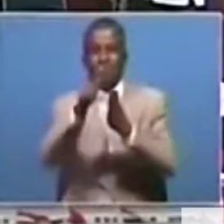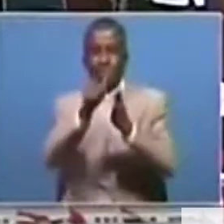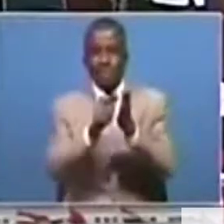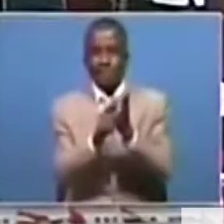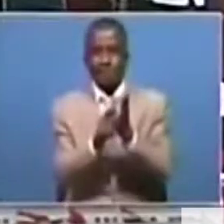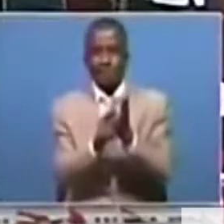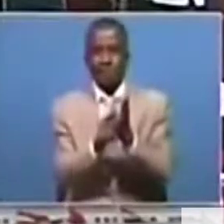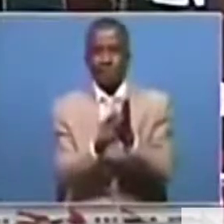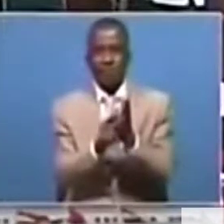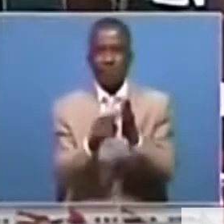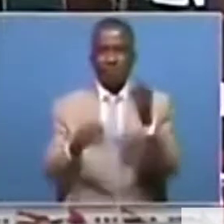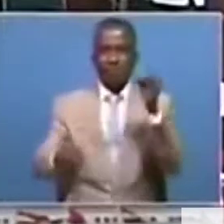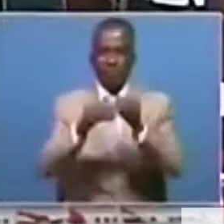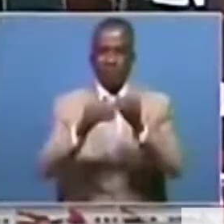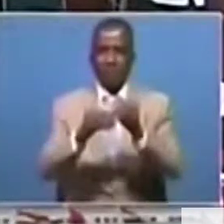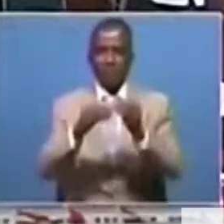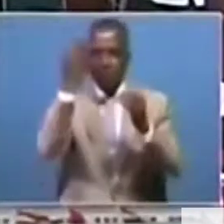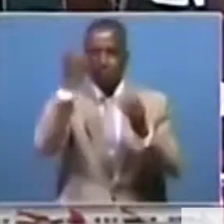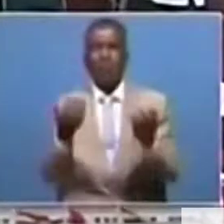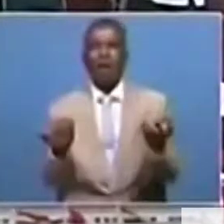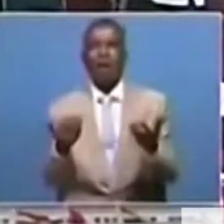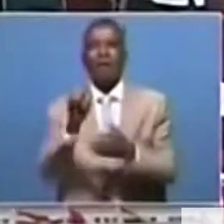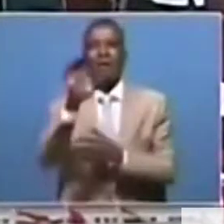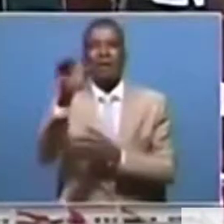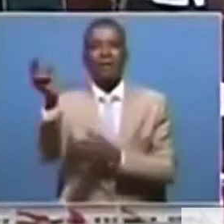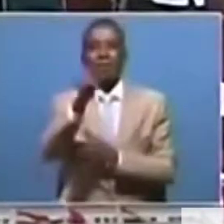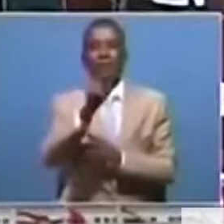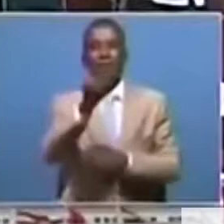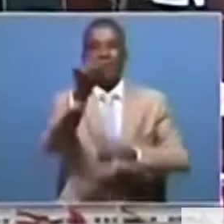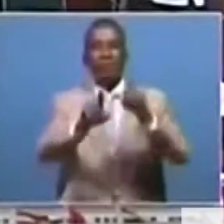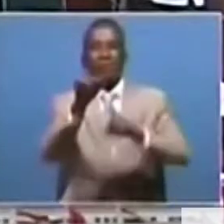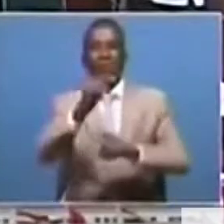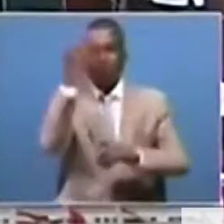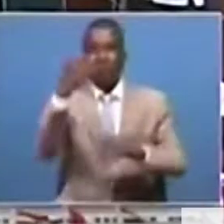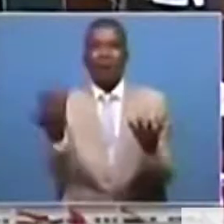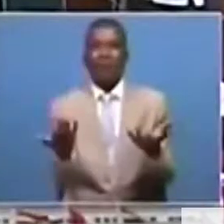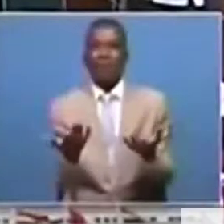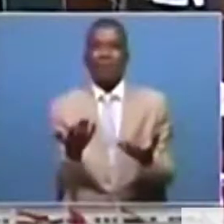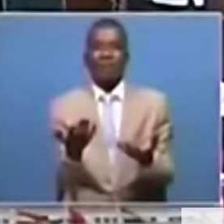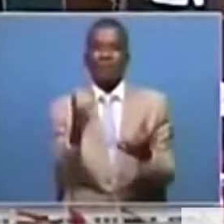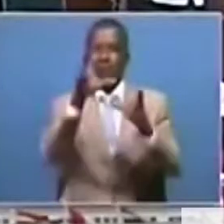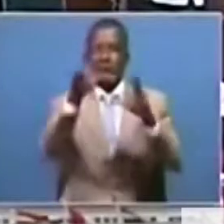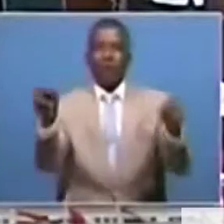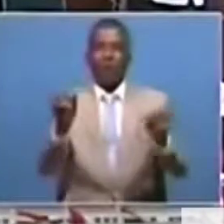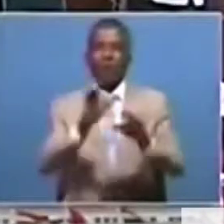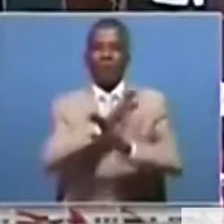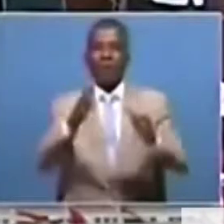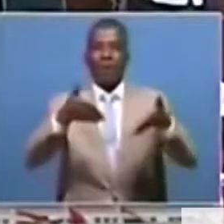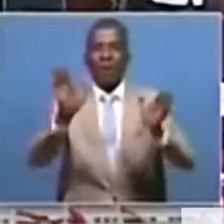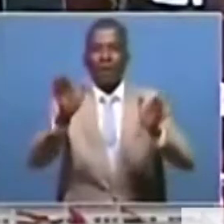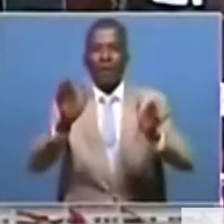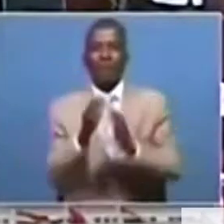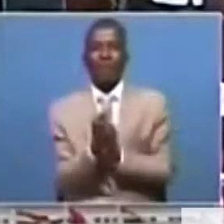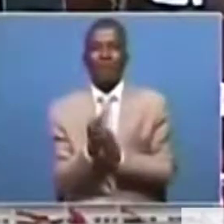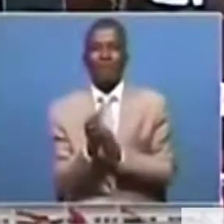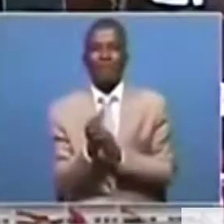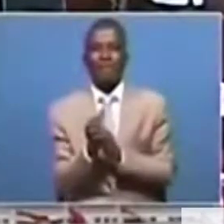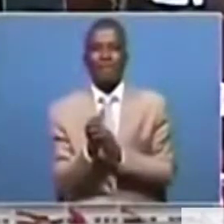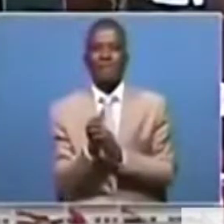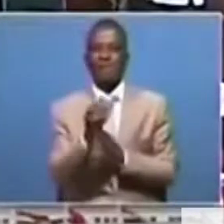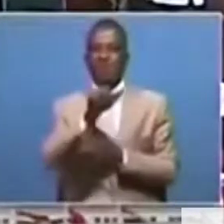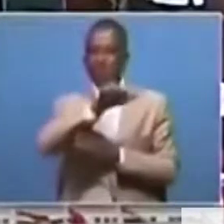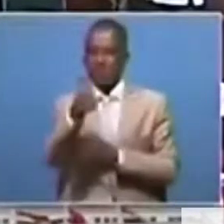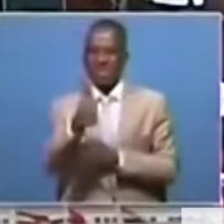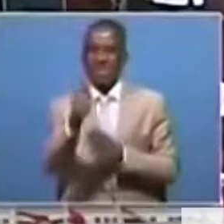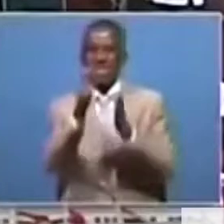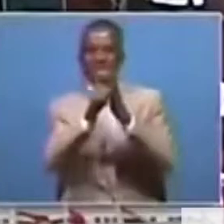in support of the application as to why he wanted the chairperson of the first respondent to testify. The other point